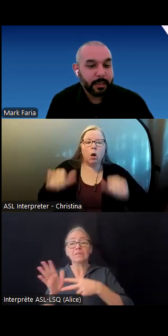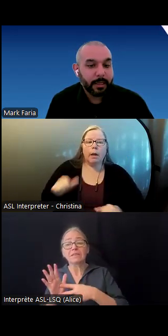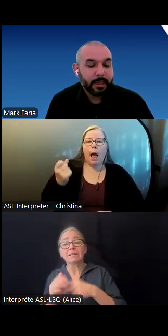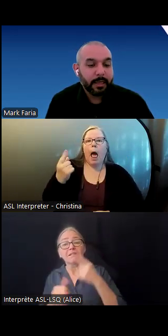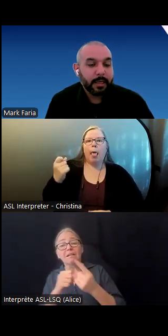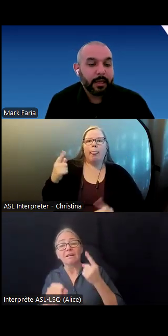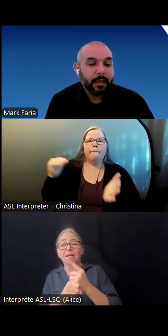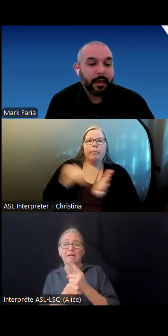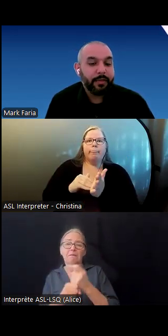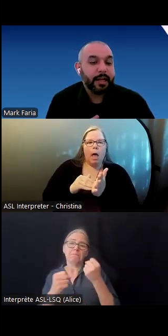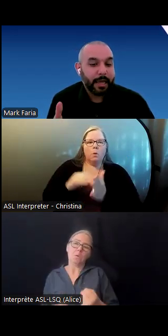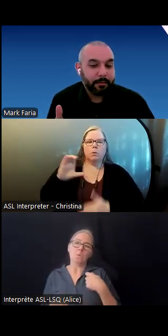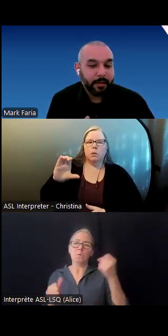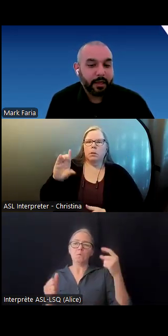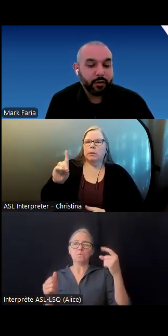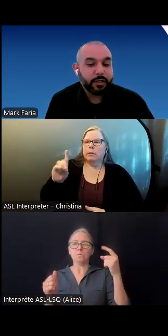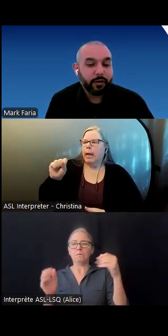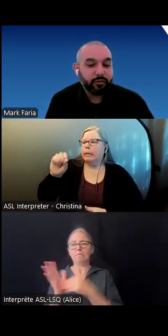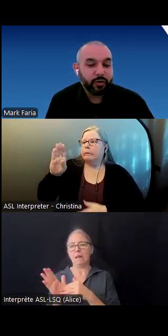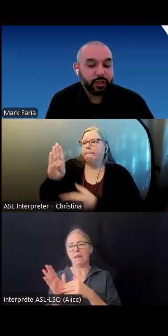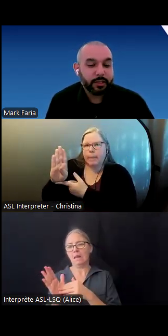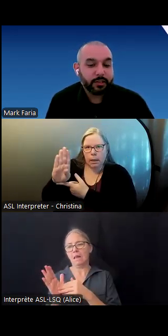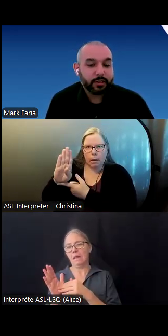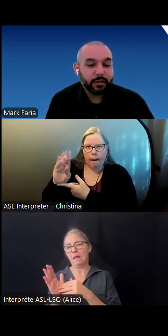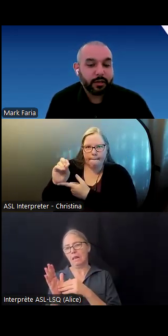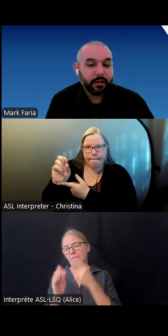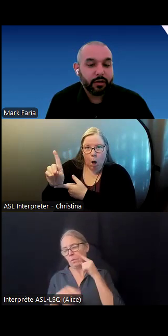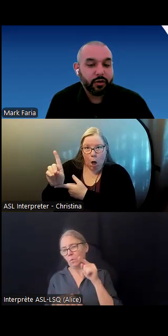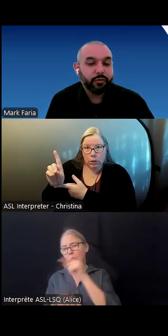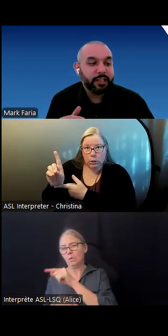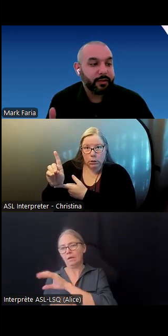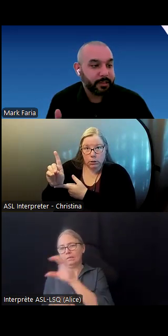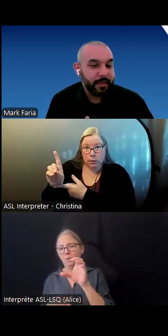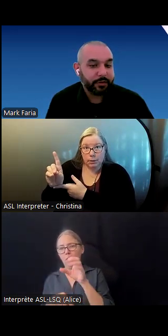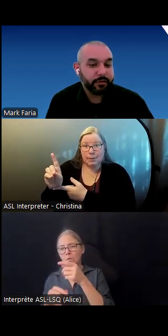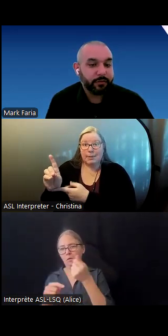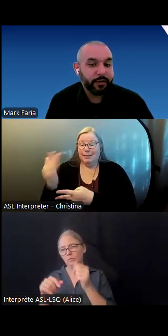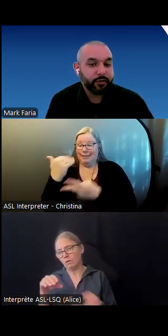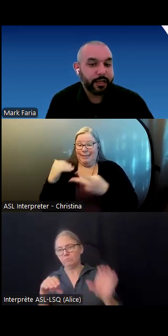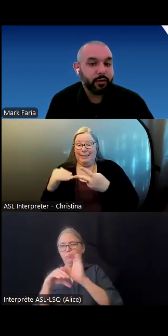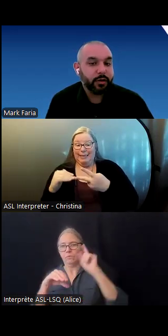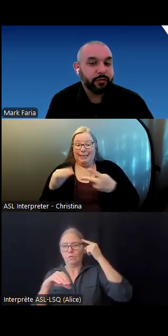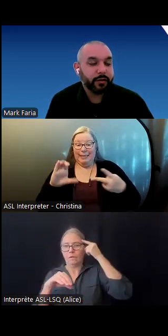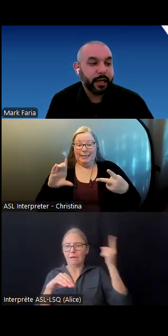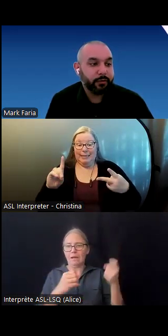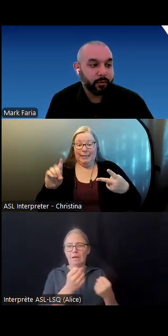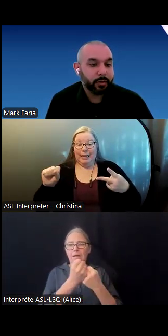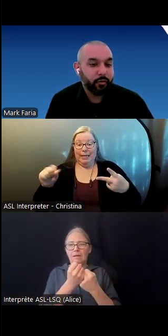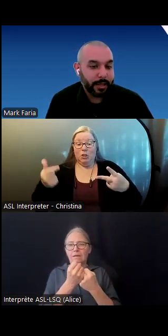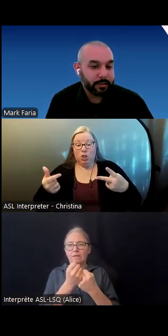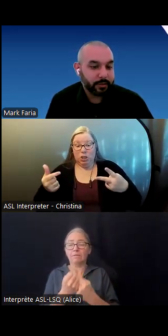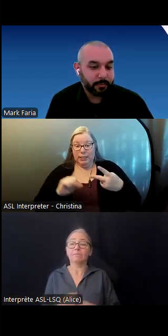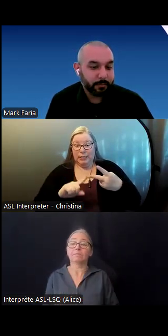bonds. And then again, if you did contributions, you could receive up to 10,500 if you have carry